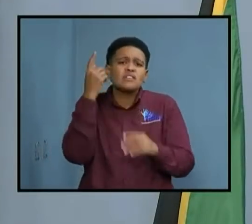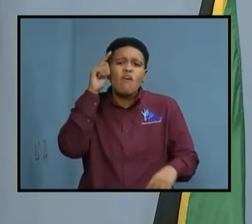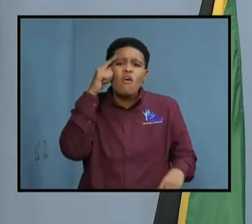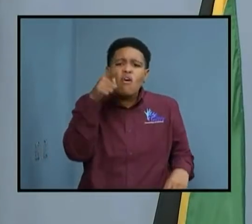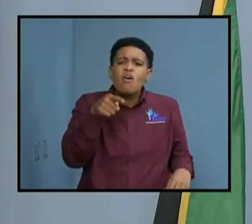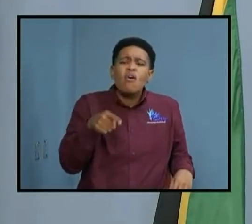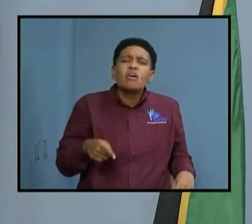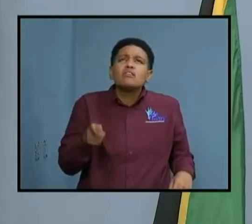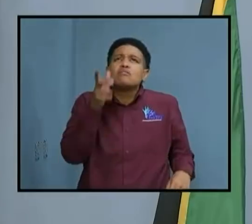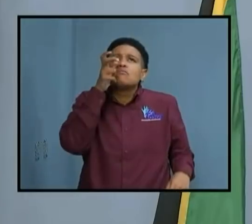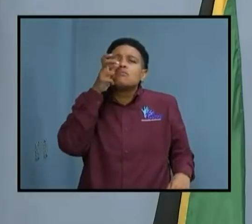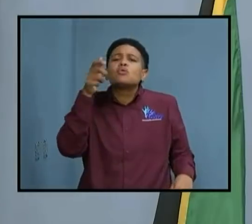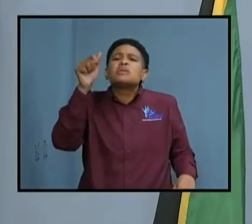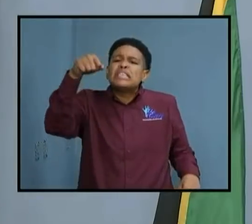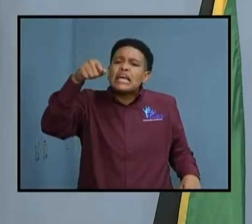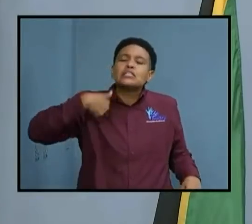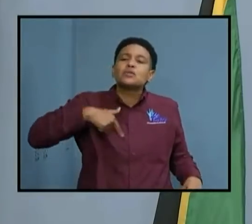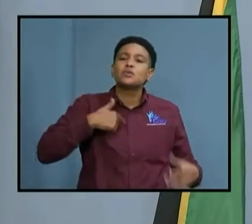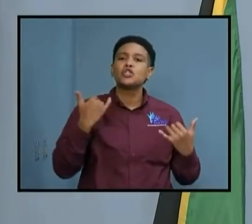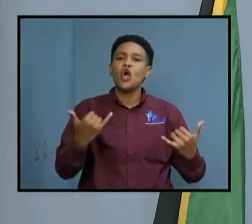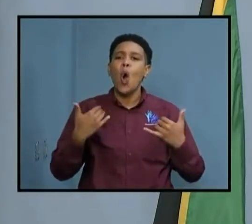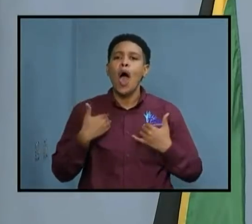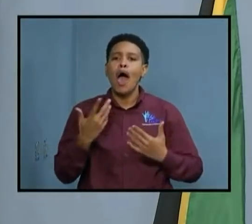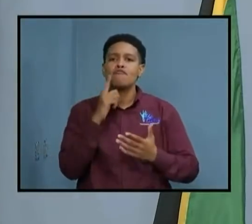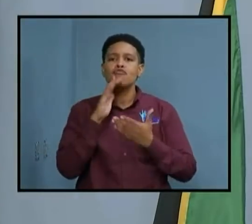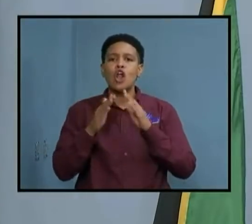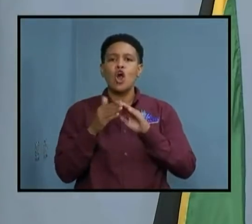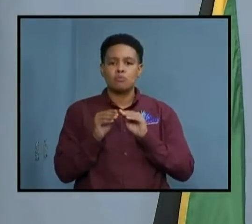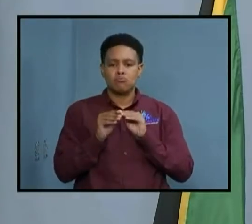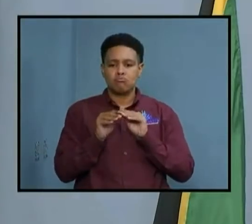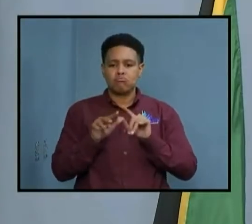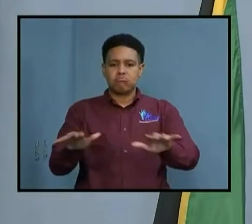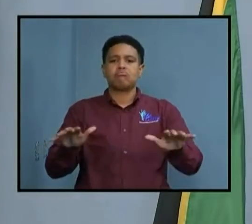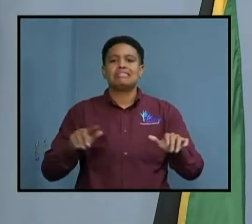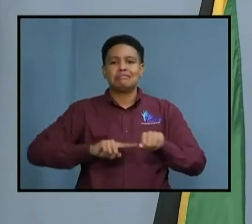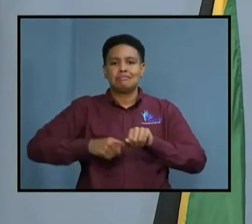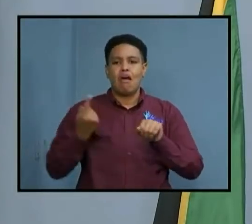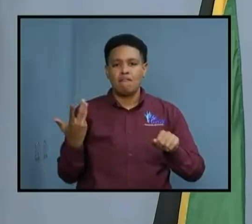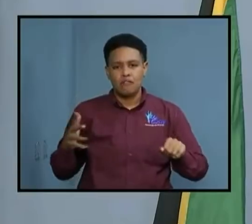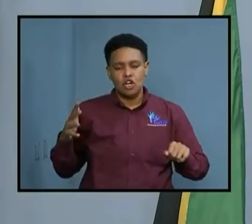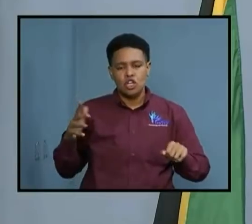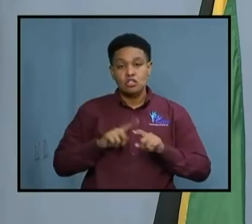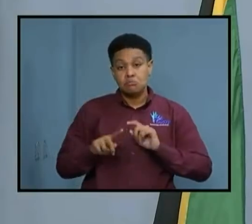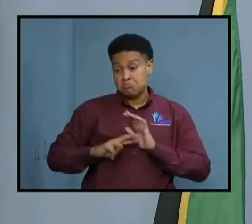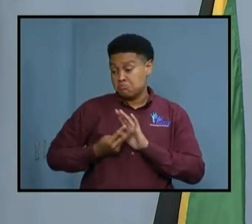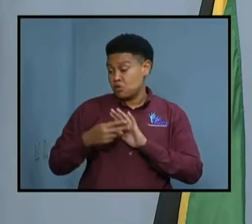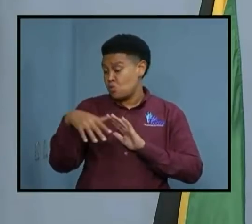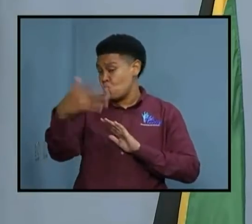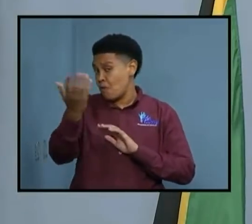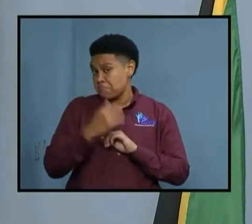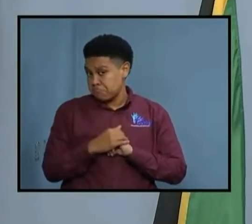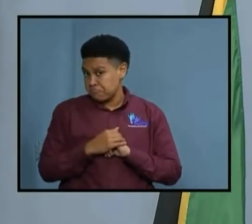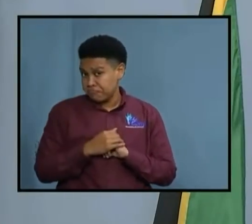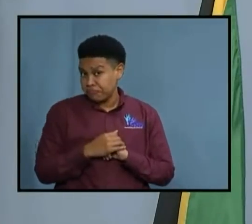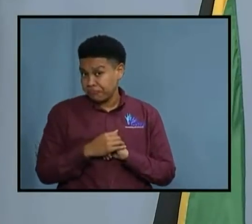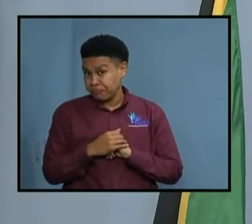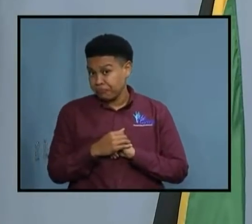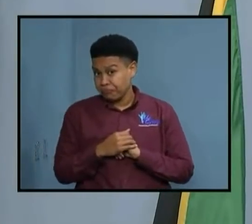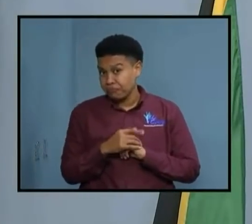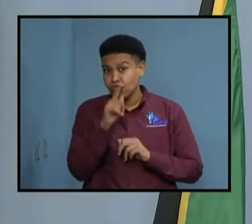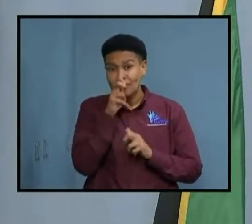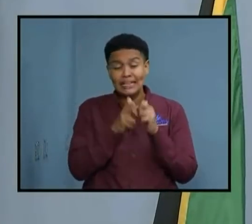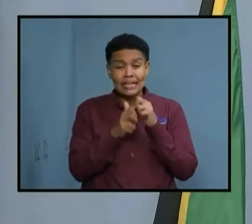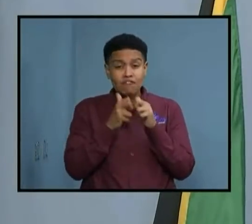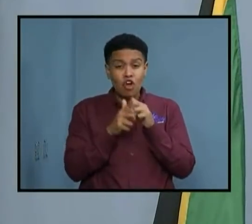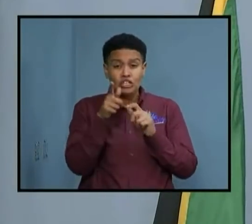is that, yes, we now have community transmission. And what that means is that it's